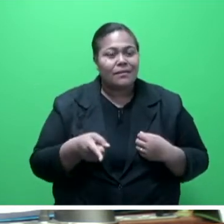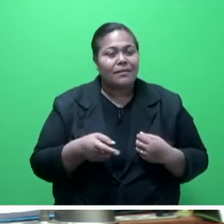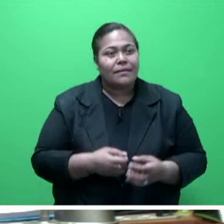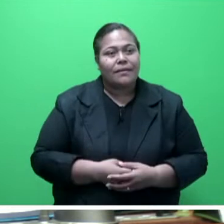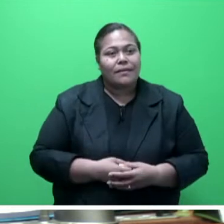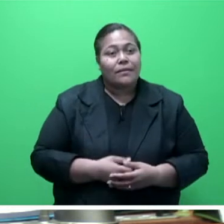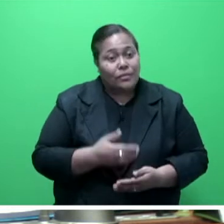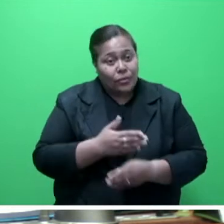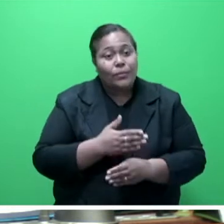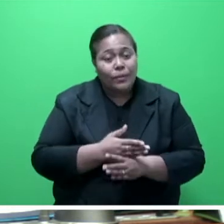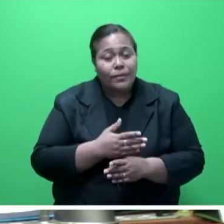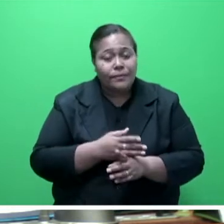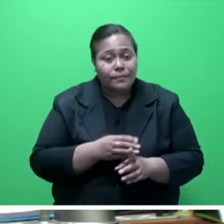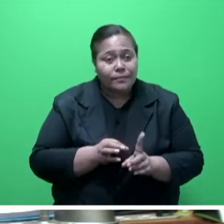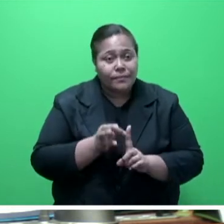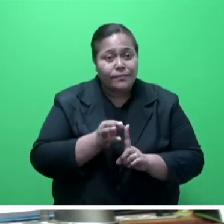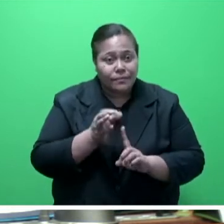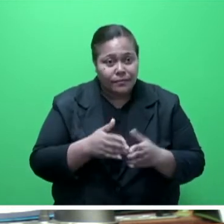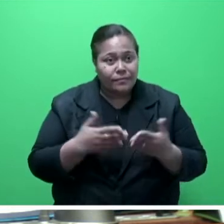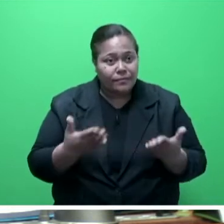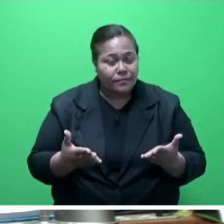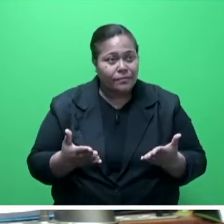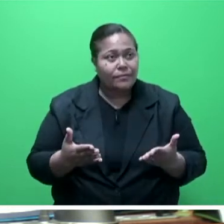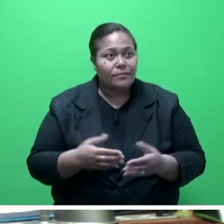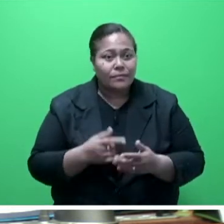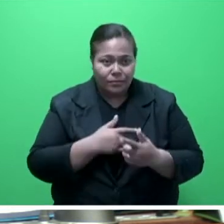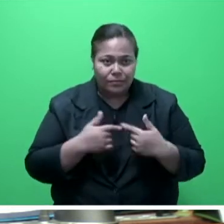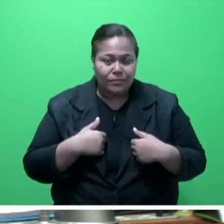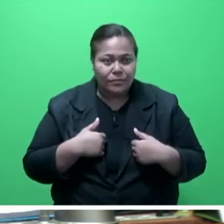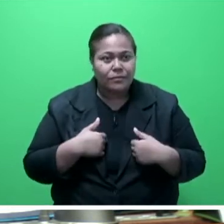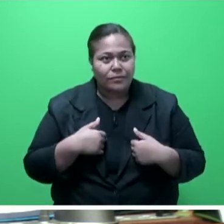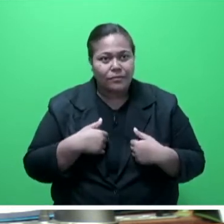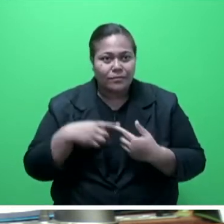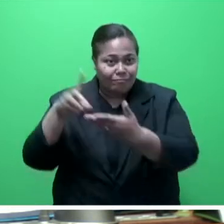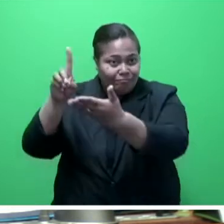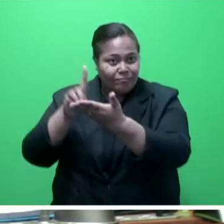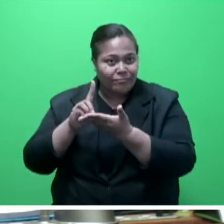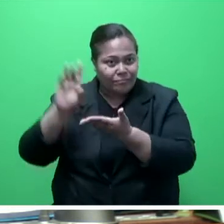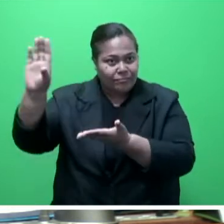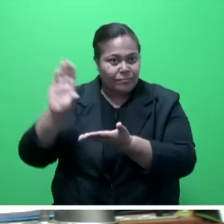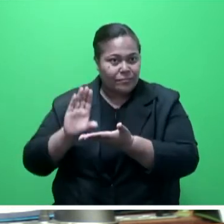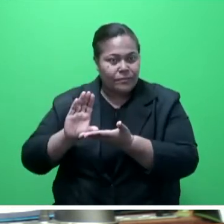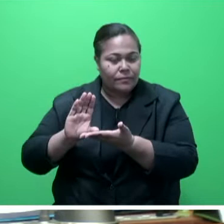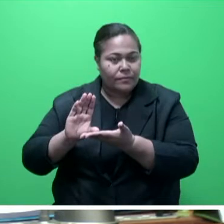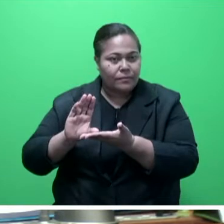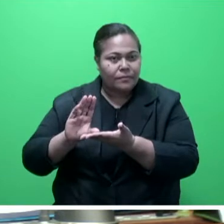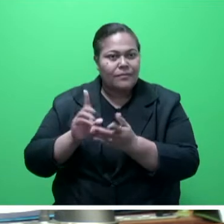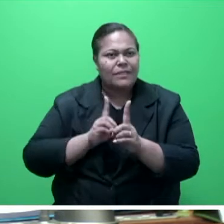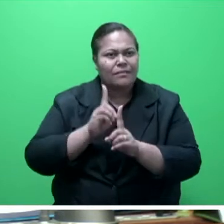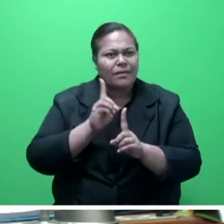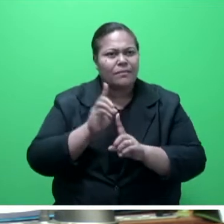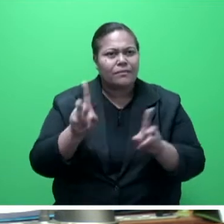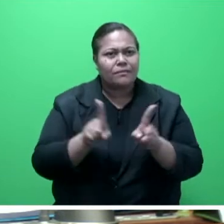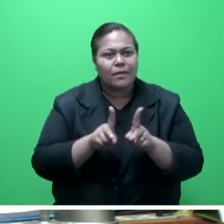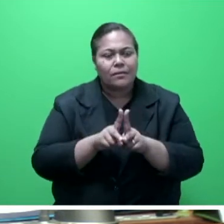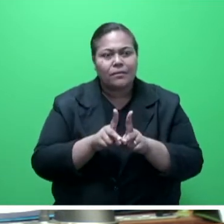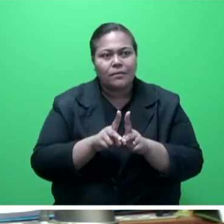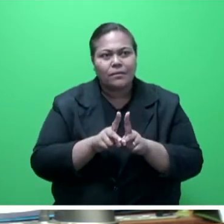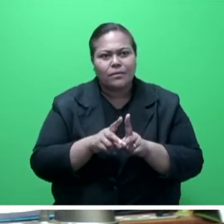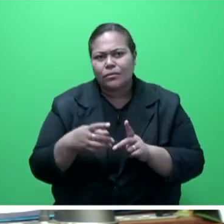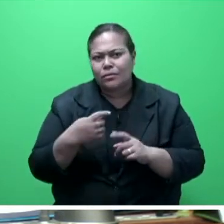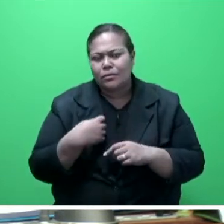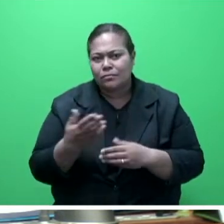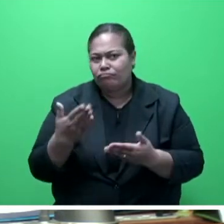is progressing well. We were able to get some money from donor agencies, development partners. We recently got 600,000